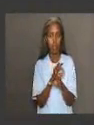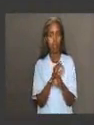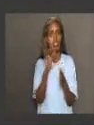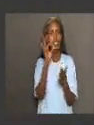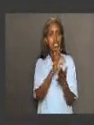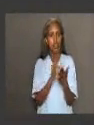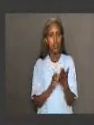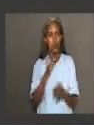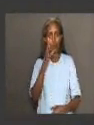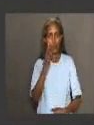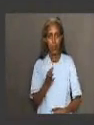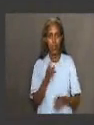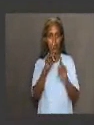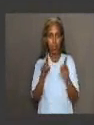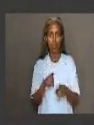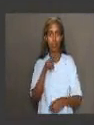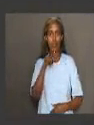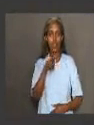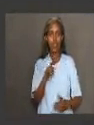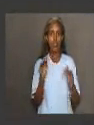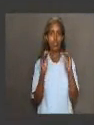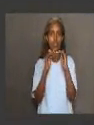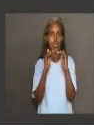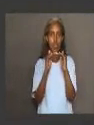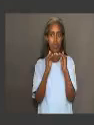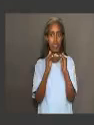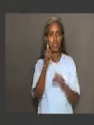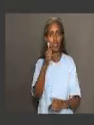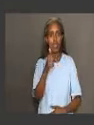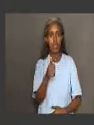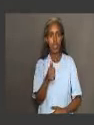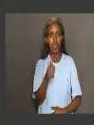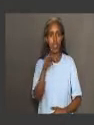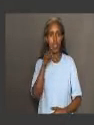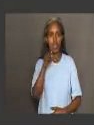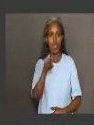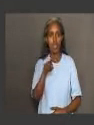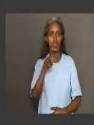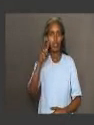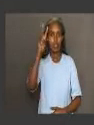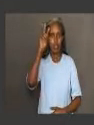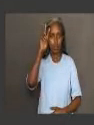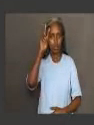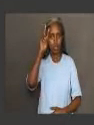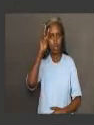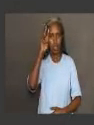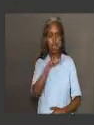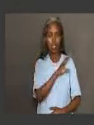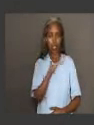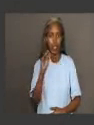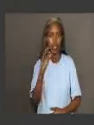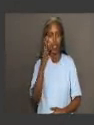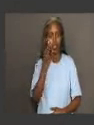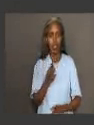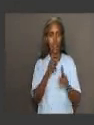form f of x equals ax squared and